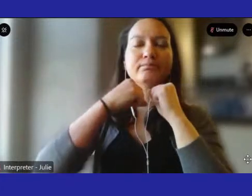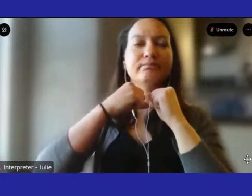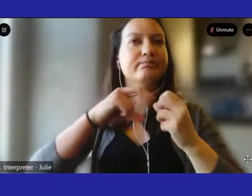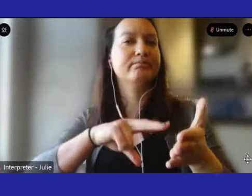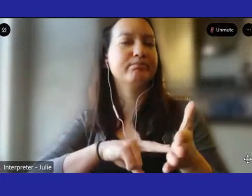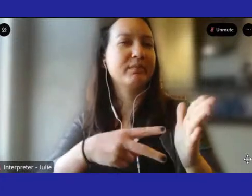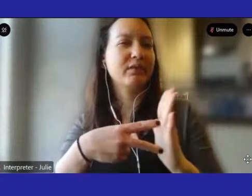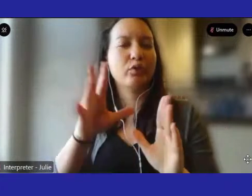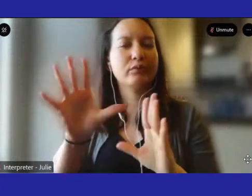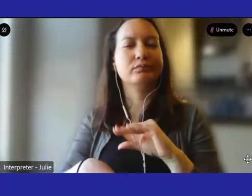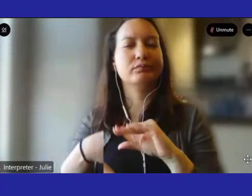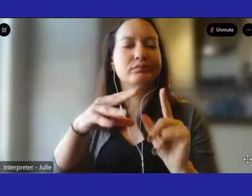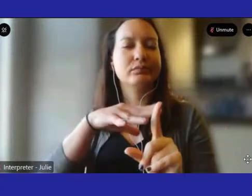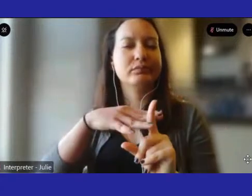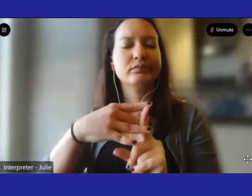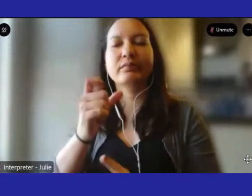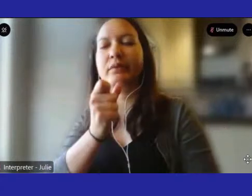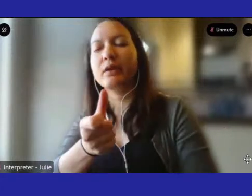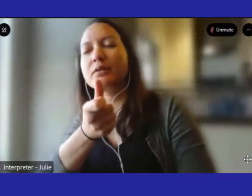is not private or